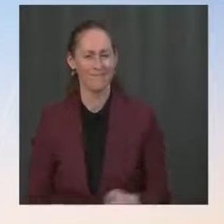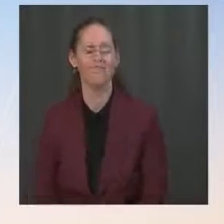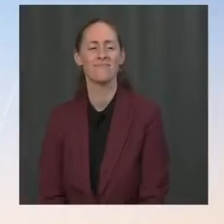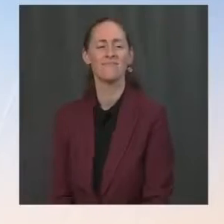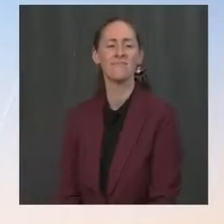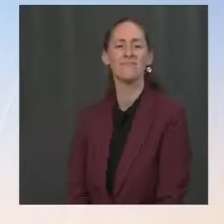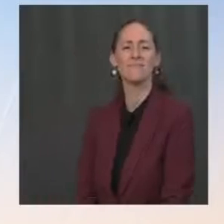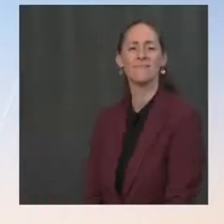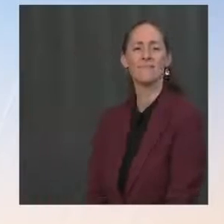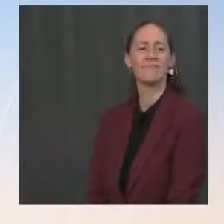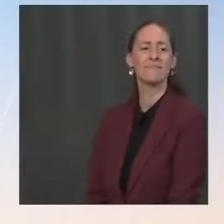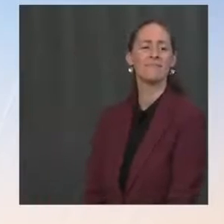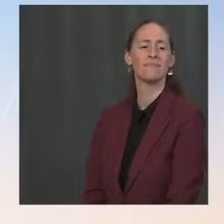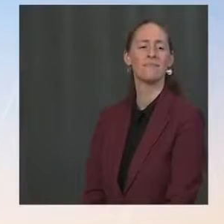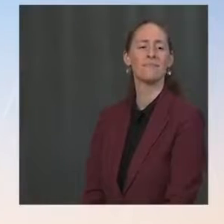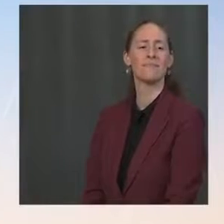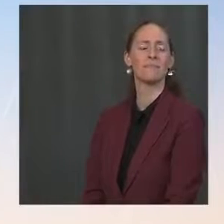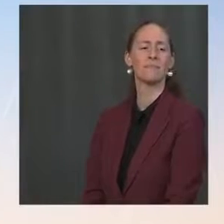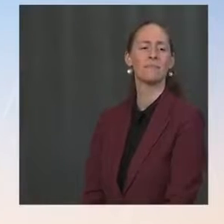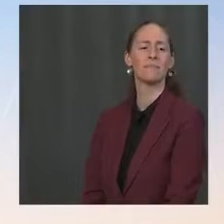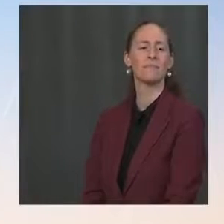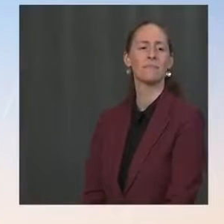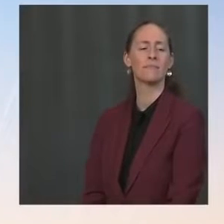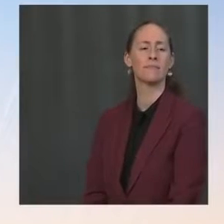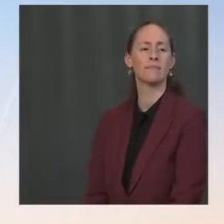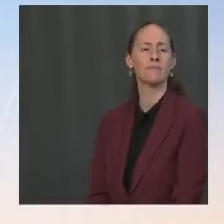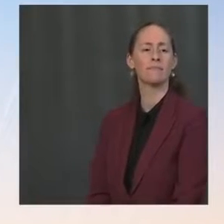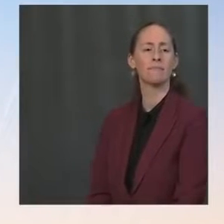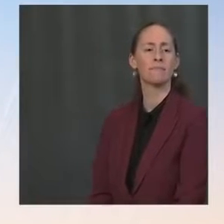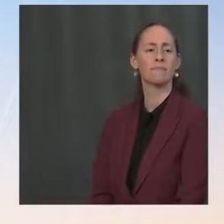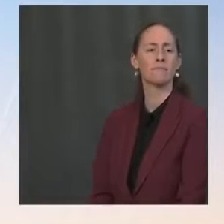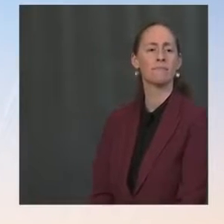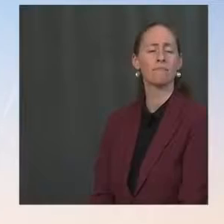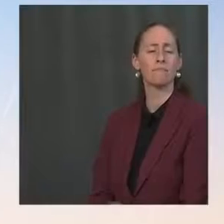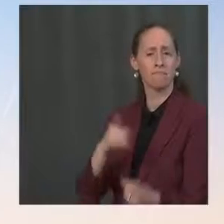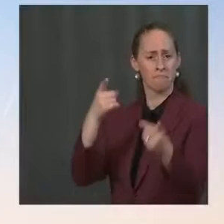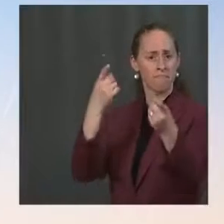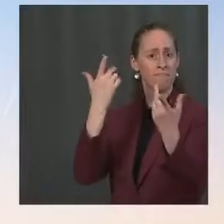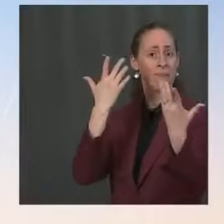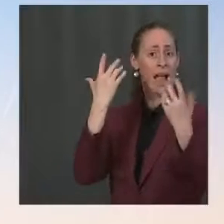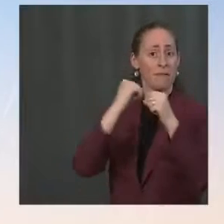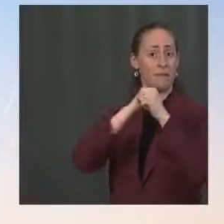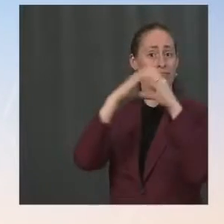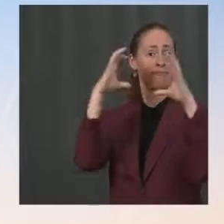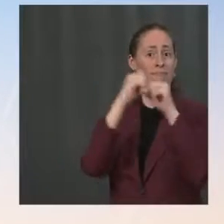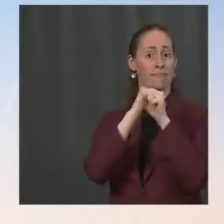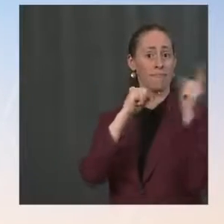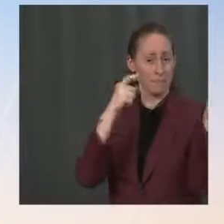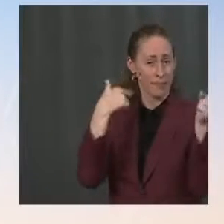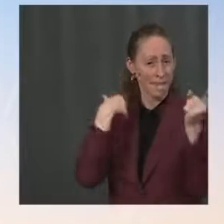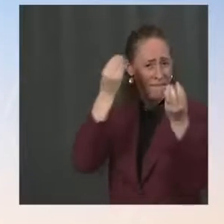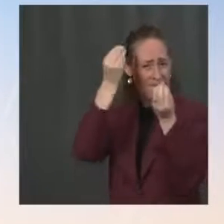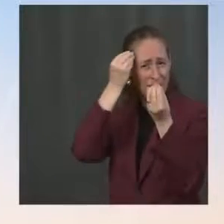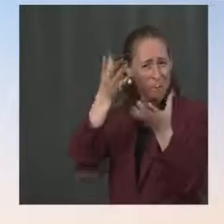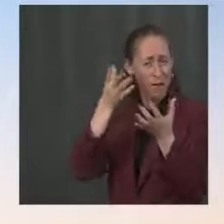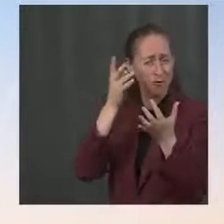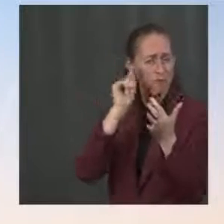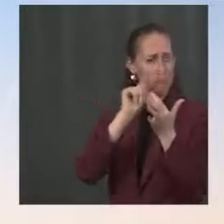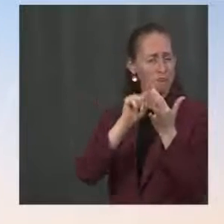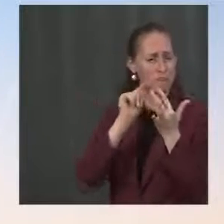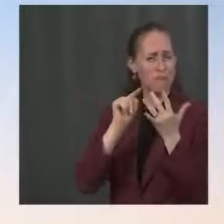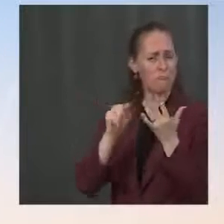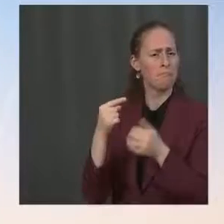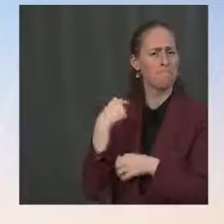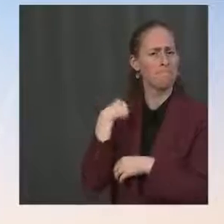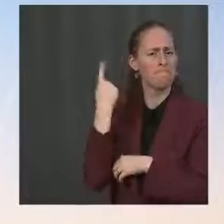had intelligence about the attack, even as I understand it, down to the very gate, but weren't able to stop it, what hope do you have of